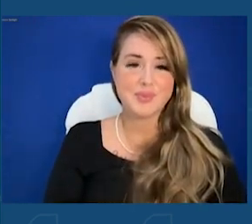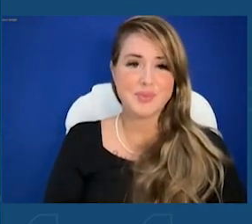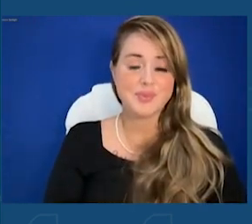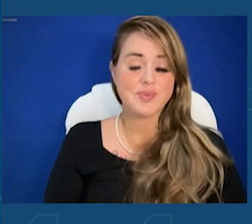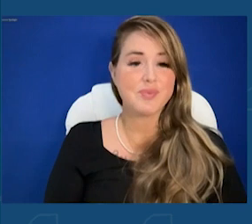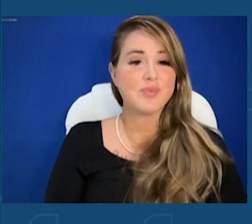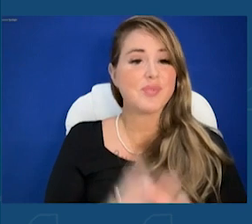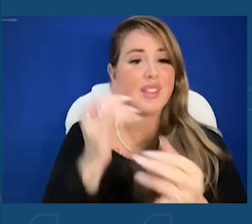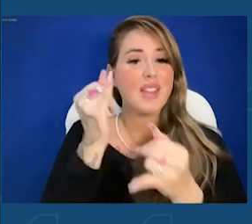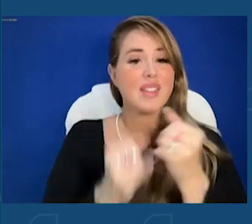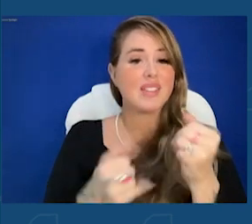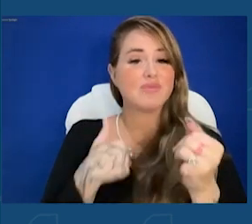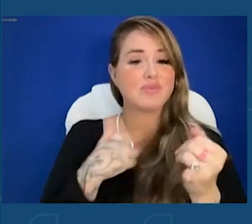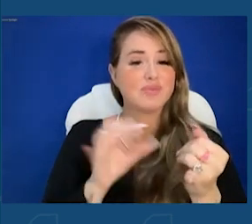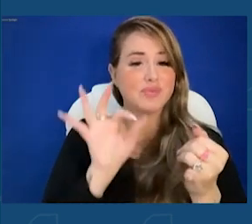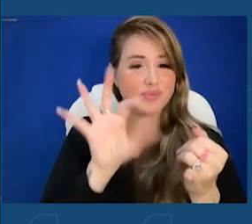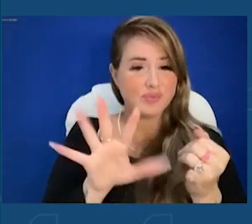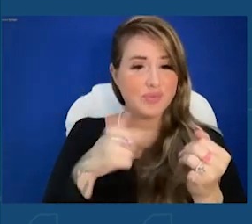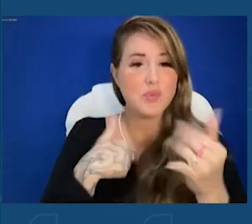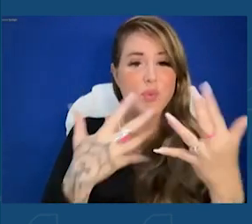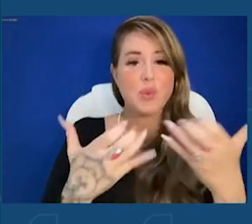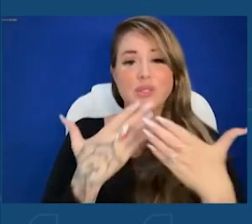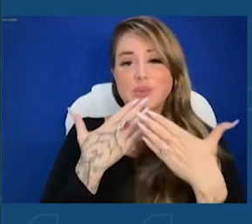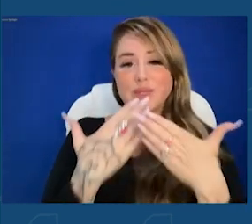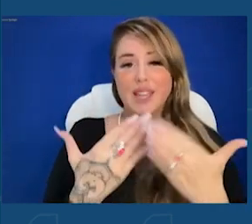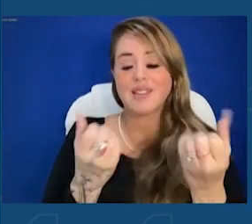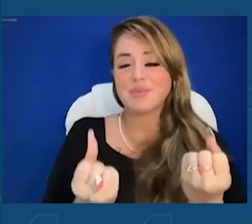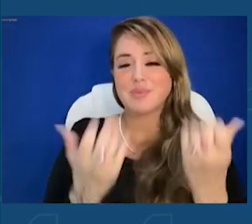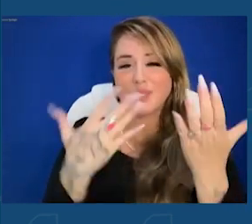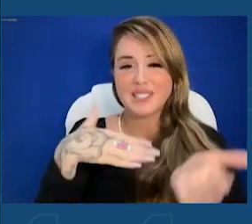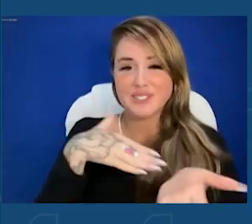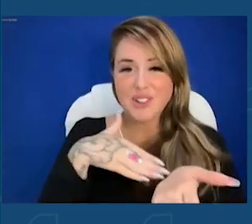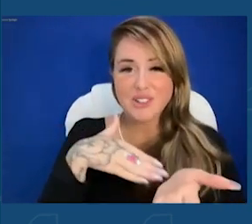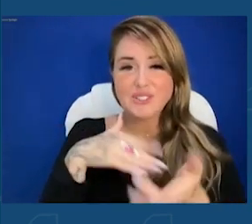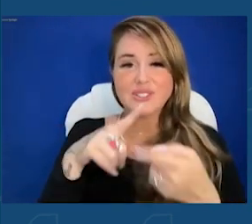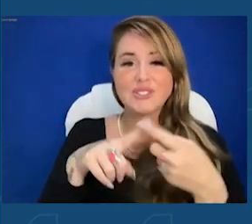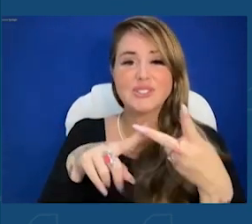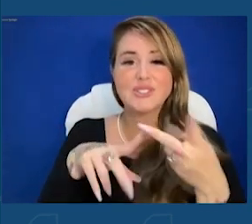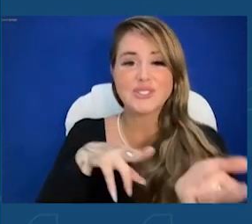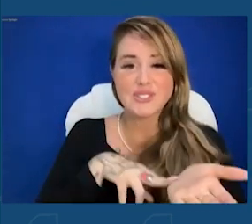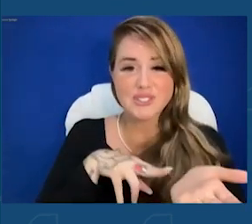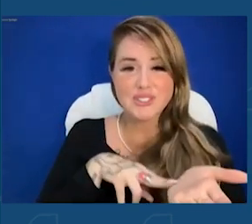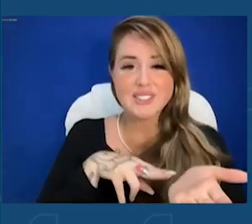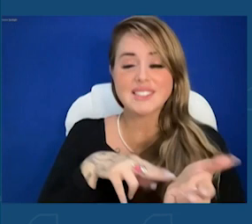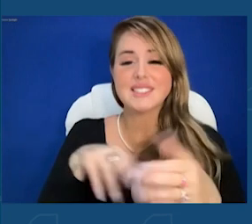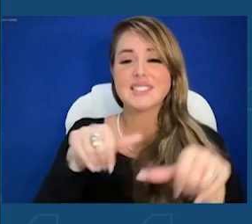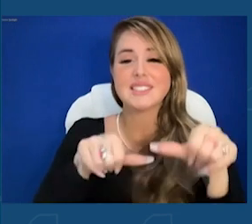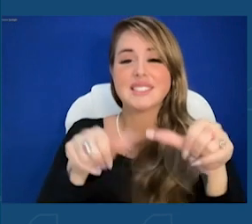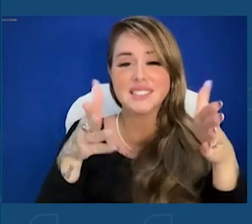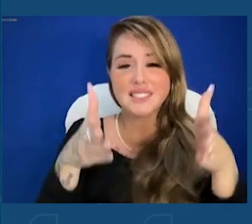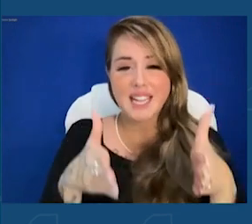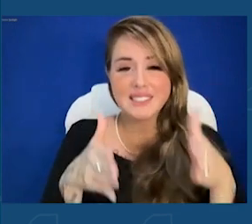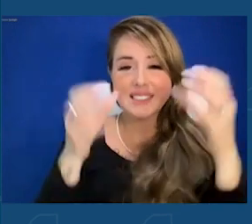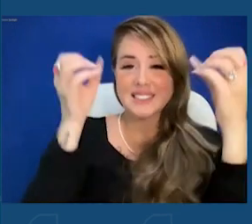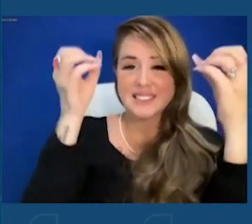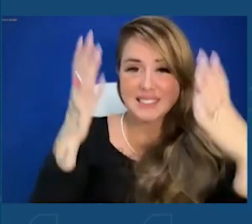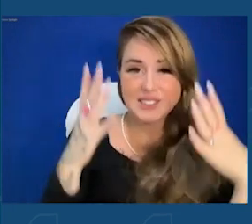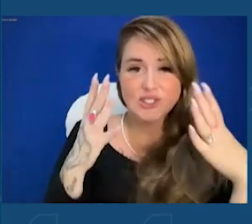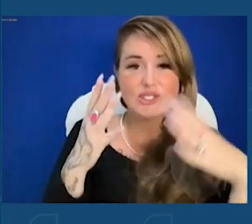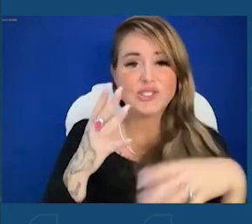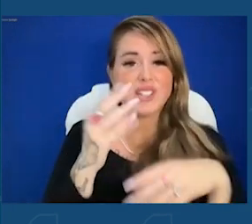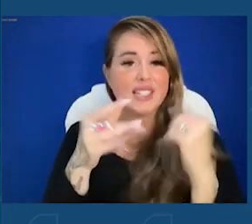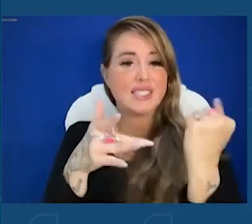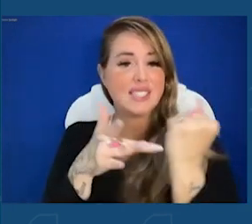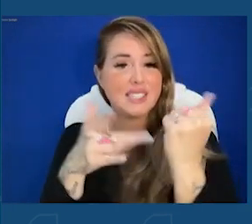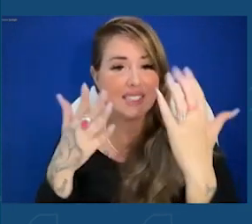Lastly, we want to thank the many doctors, nurses, scientists, teachers, and